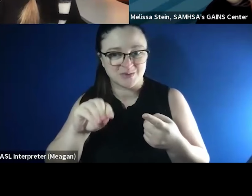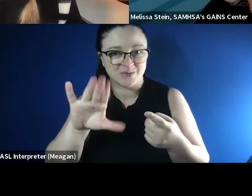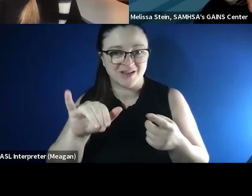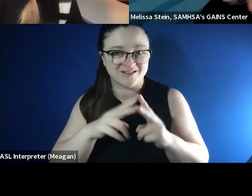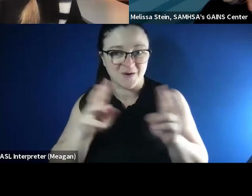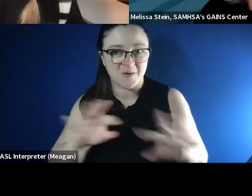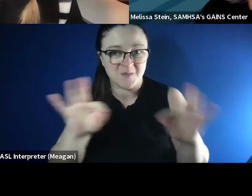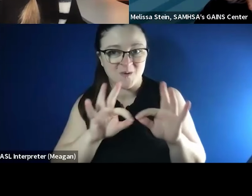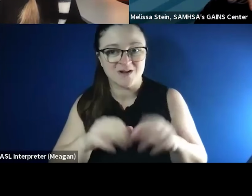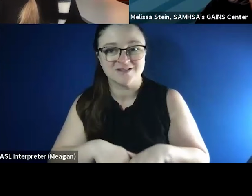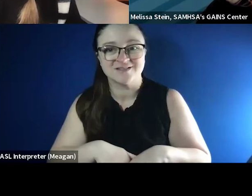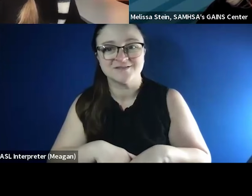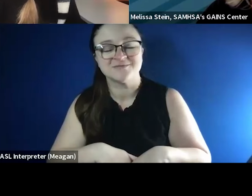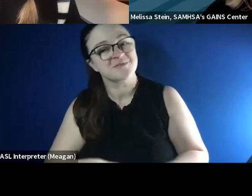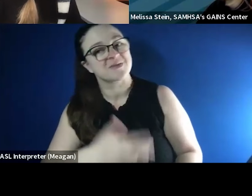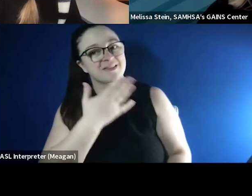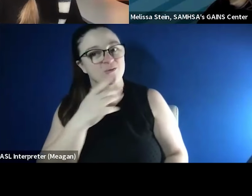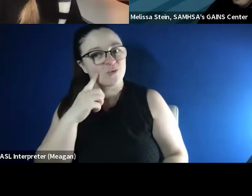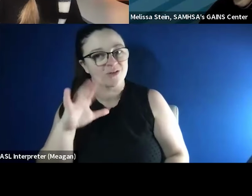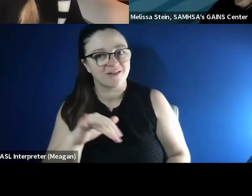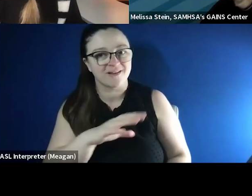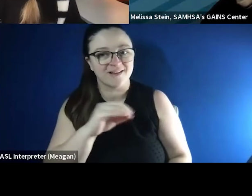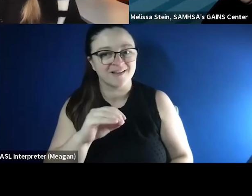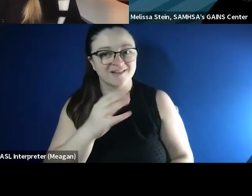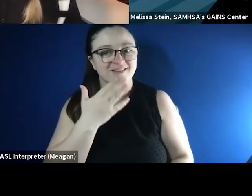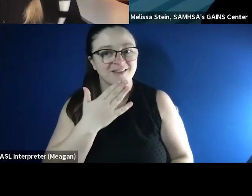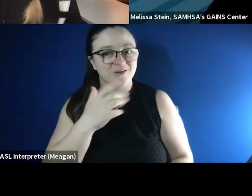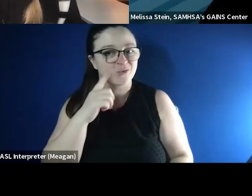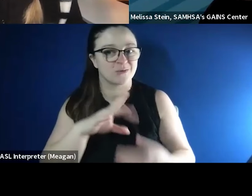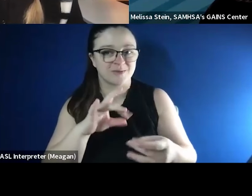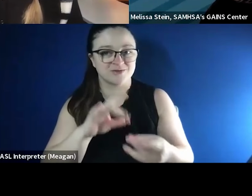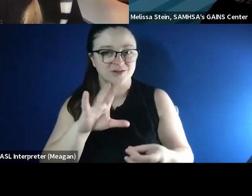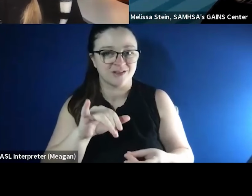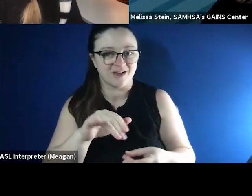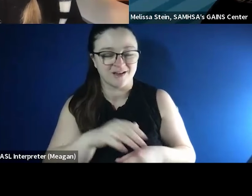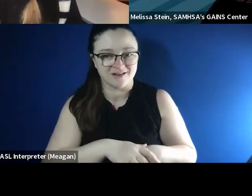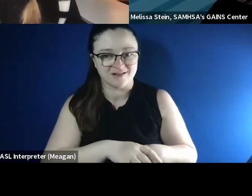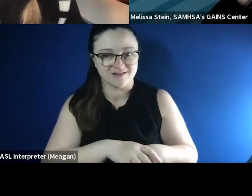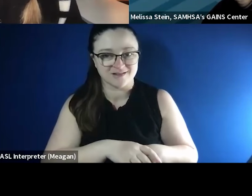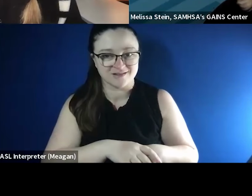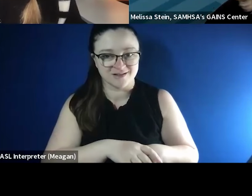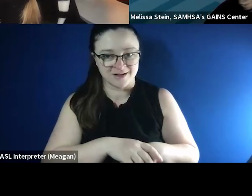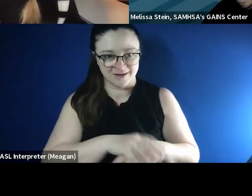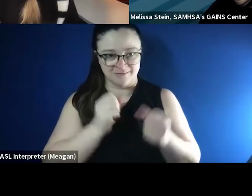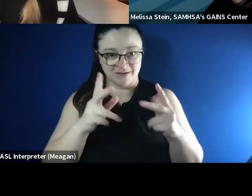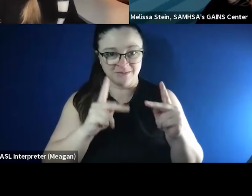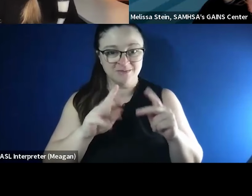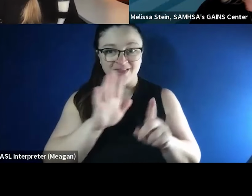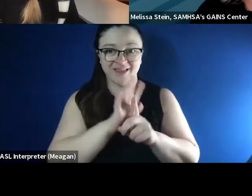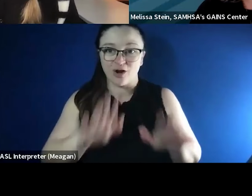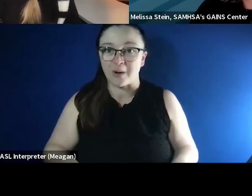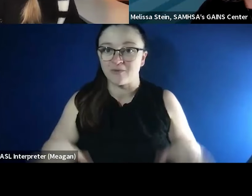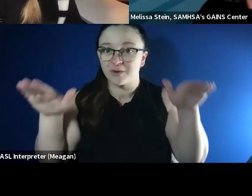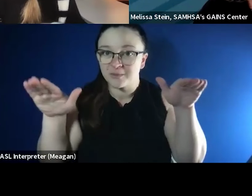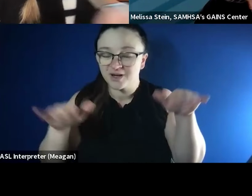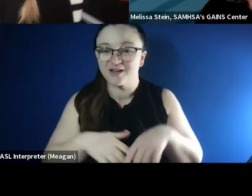Thank you for that. And thank you for bringing into the picture the context within, you know, we're operating with many of these individuals and